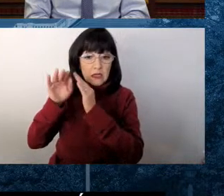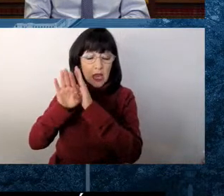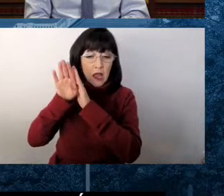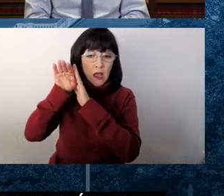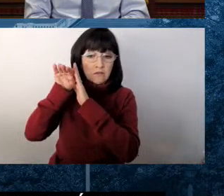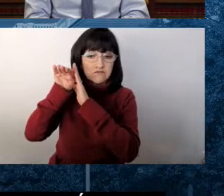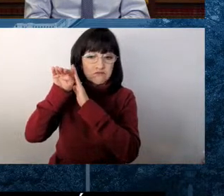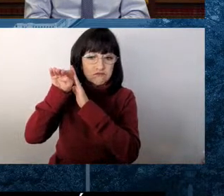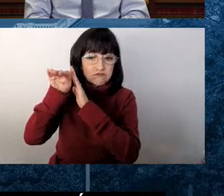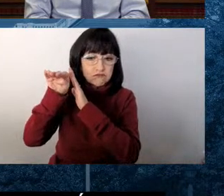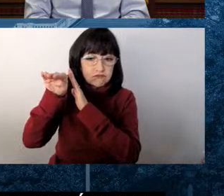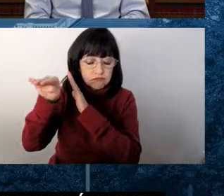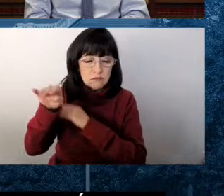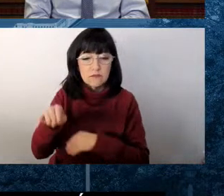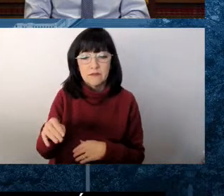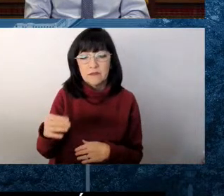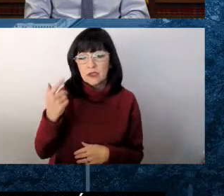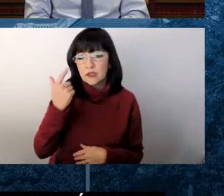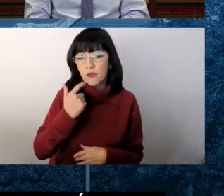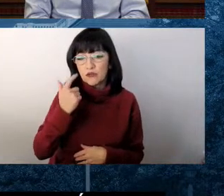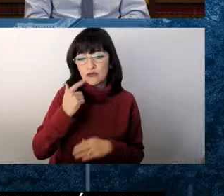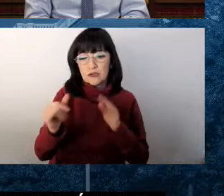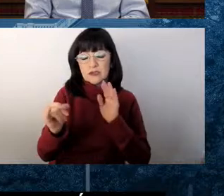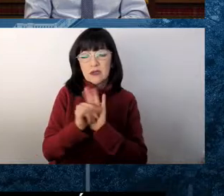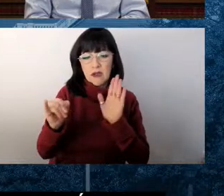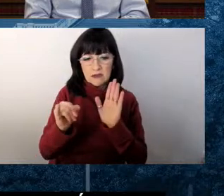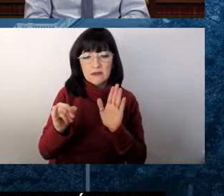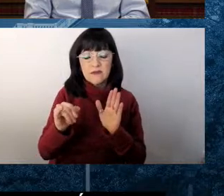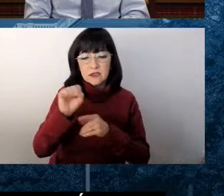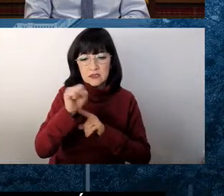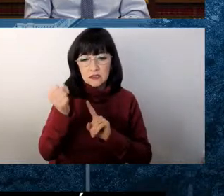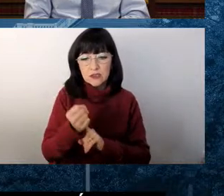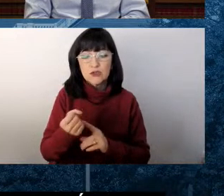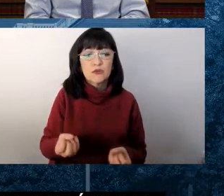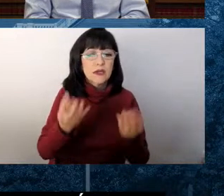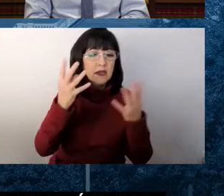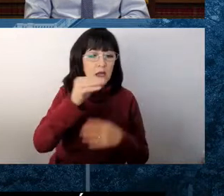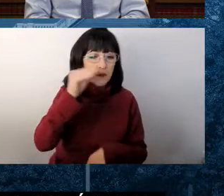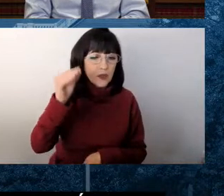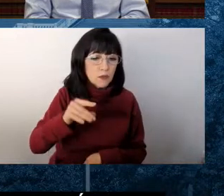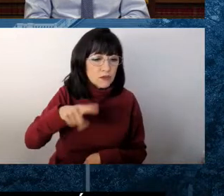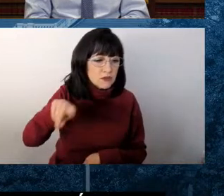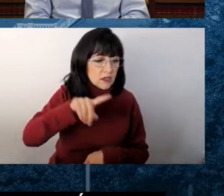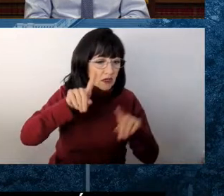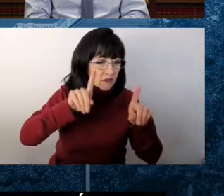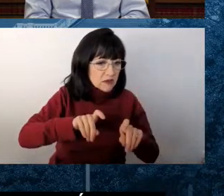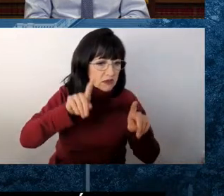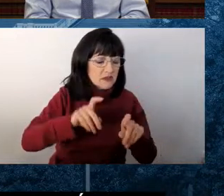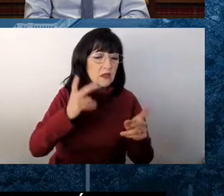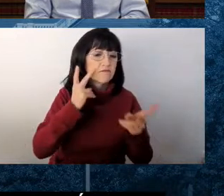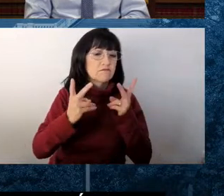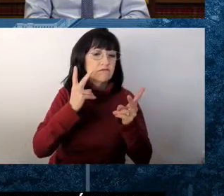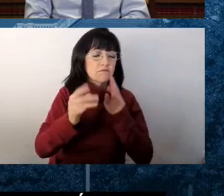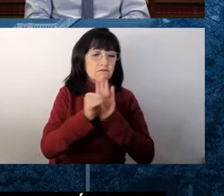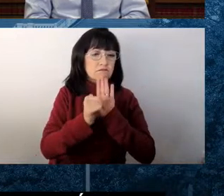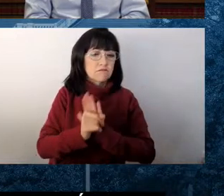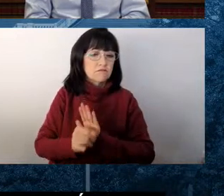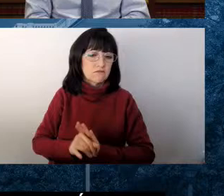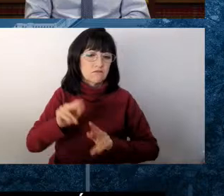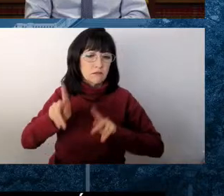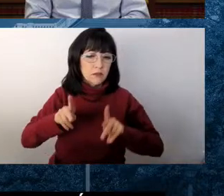positive cases, of the percentage of tests that are done that are positive, and most importantly, on our